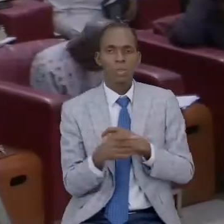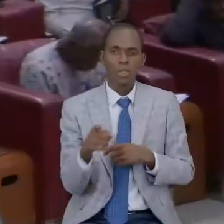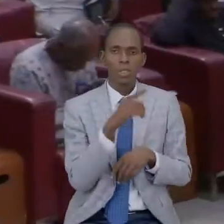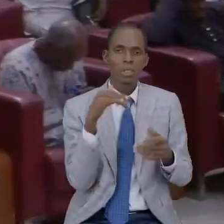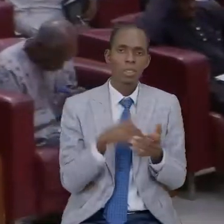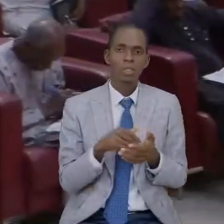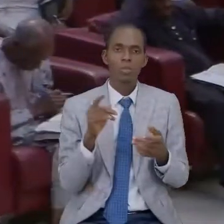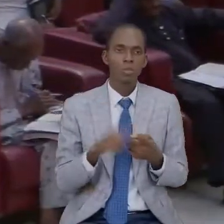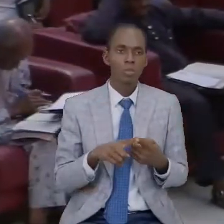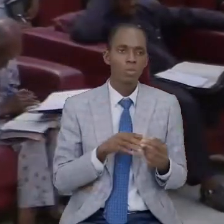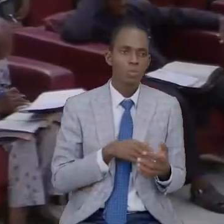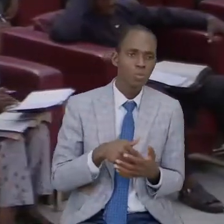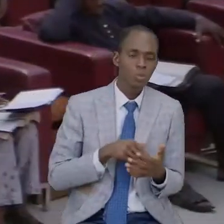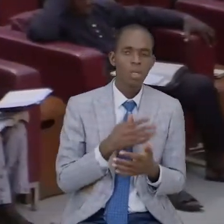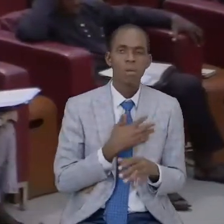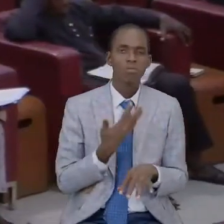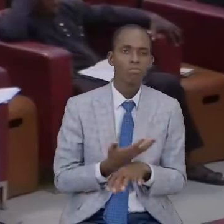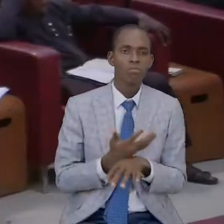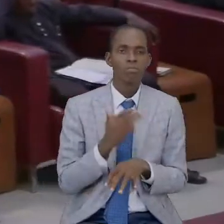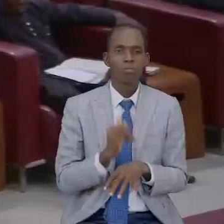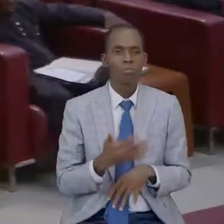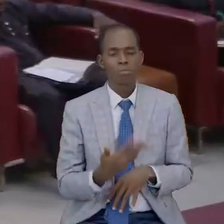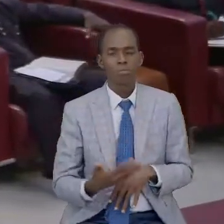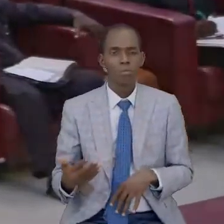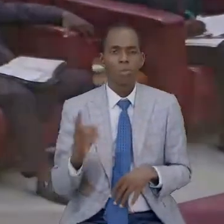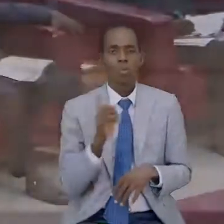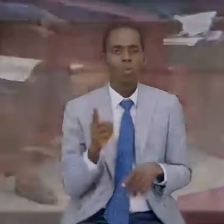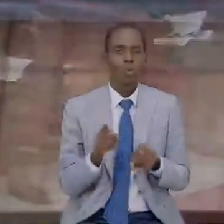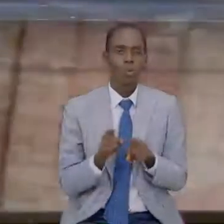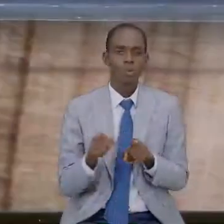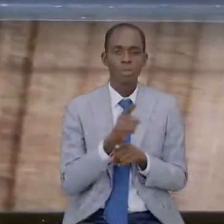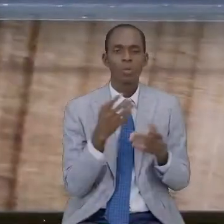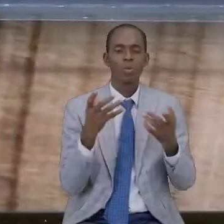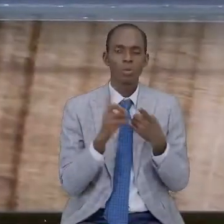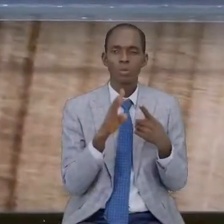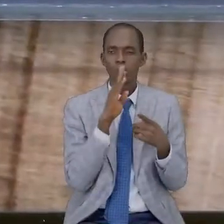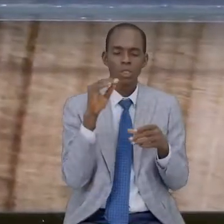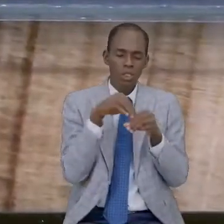to weak and beggarly elements whereon ye desire again to be in